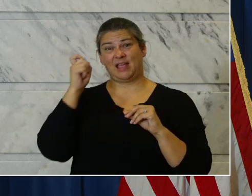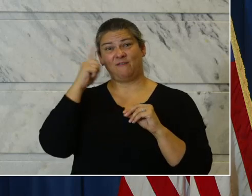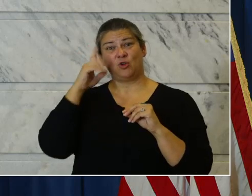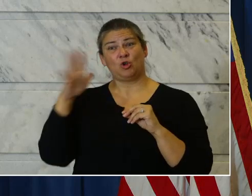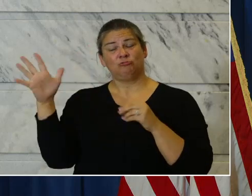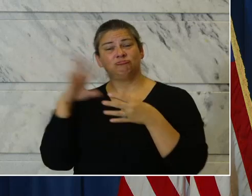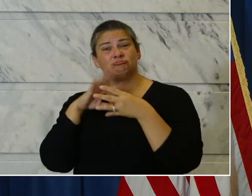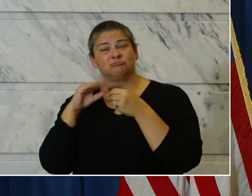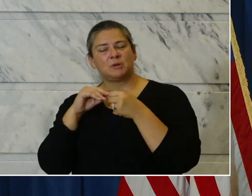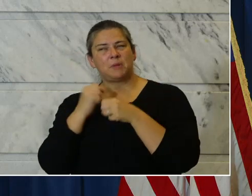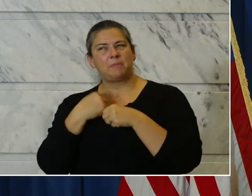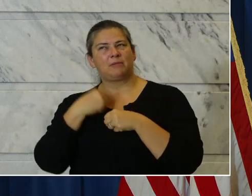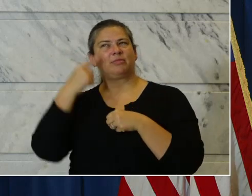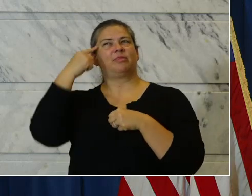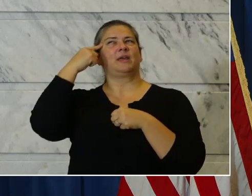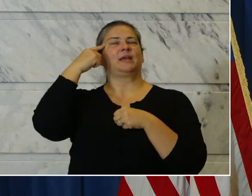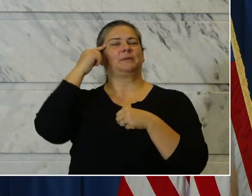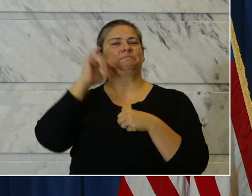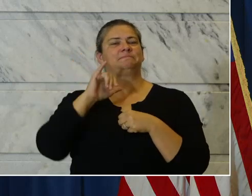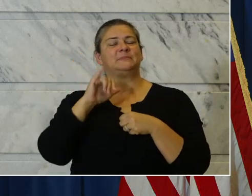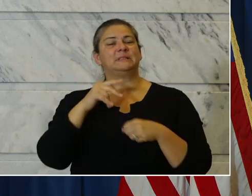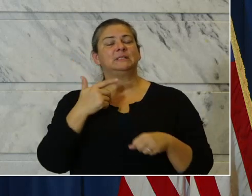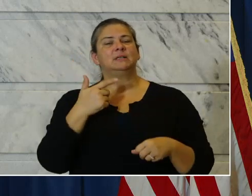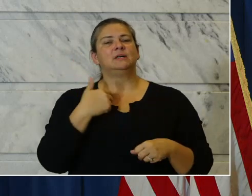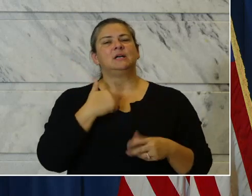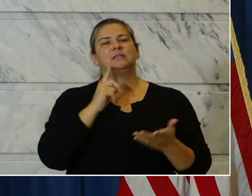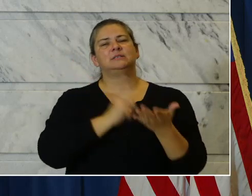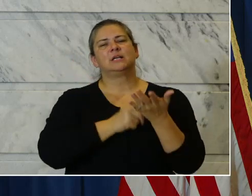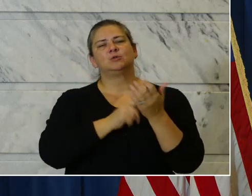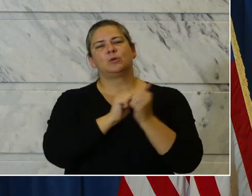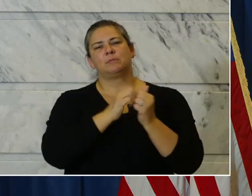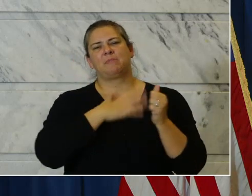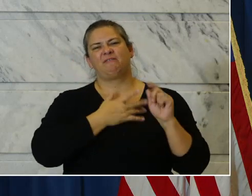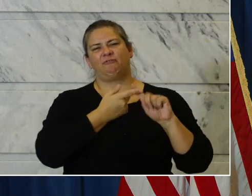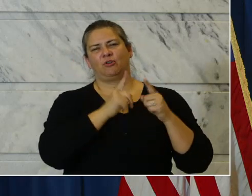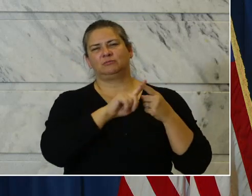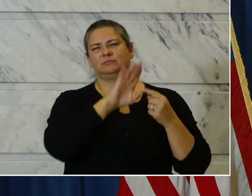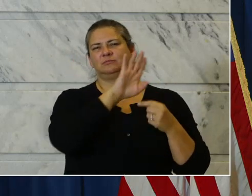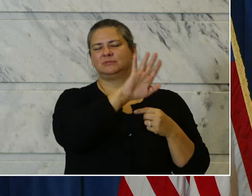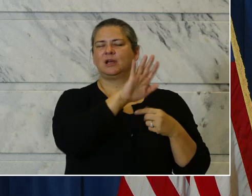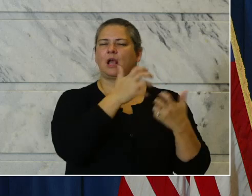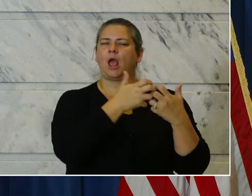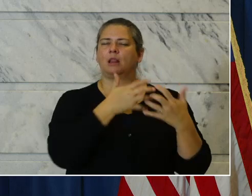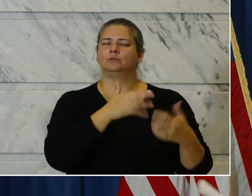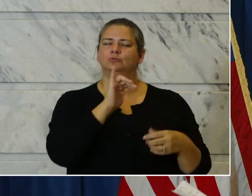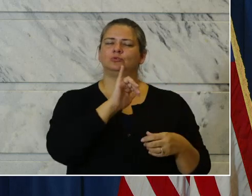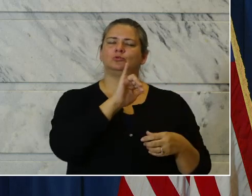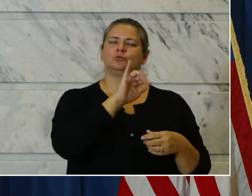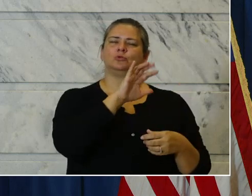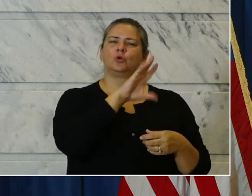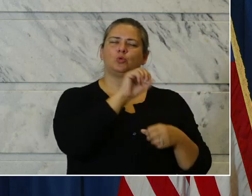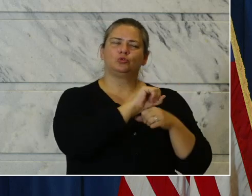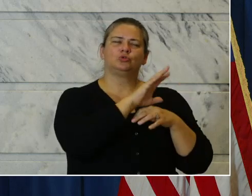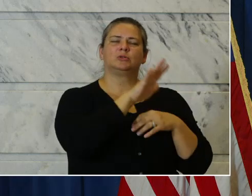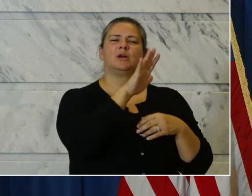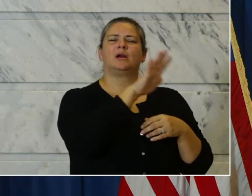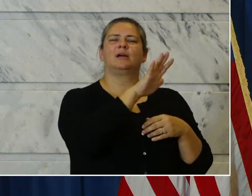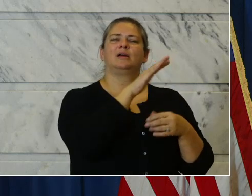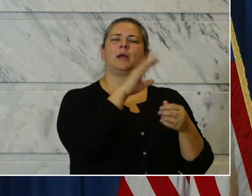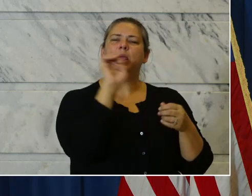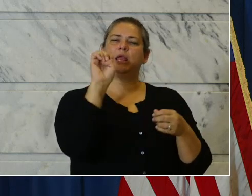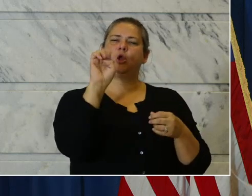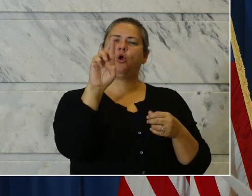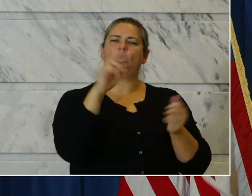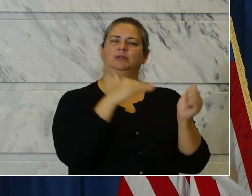think about it. I spoke to an emergency physician friend and colleague last night, and he's worked in Florida and he's worked in New York